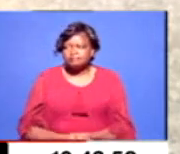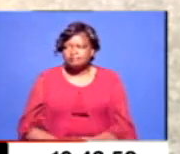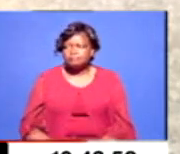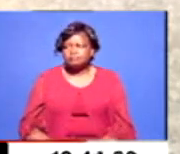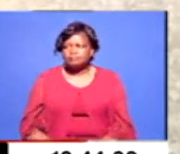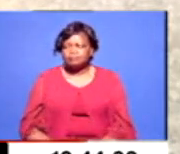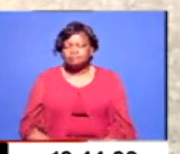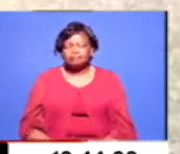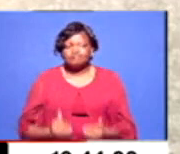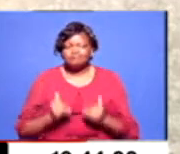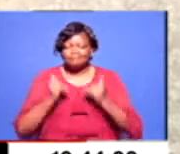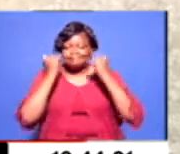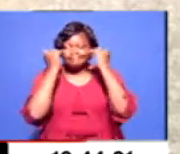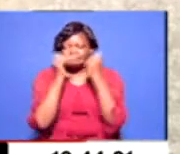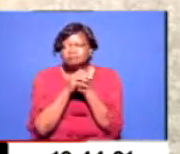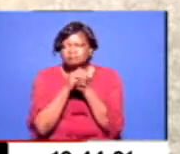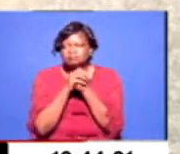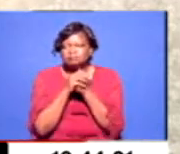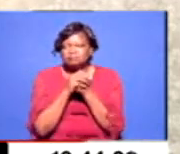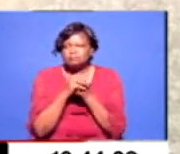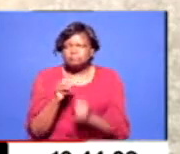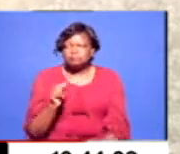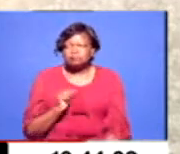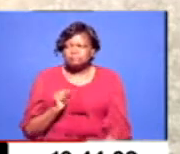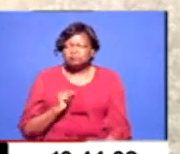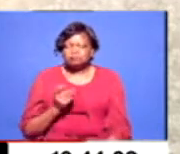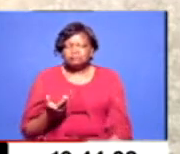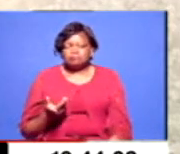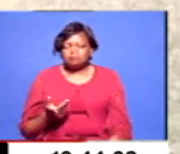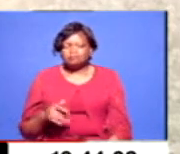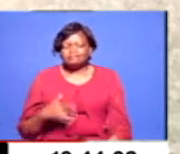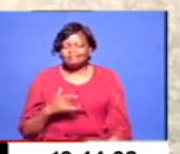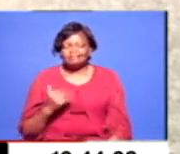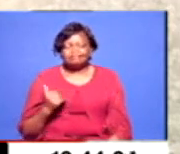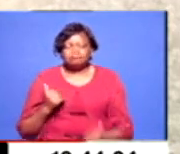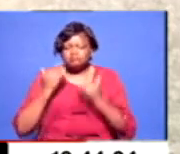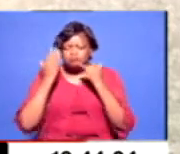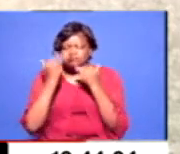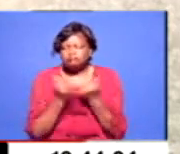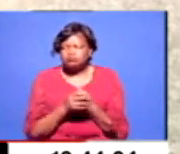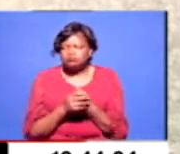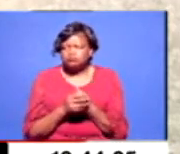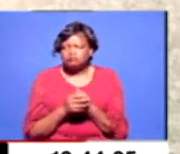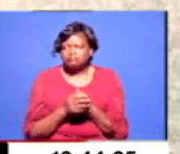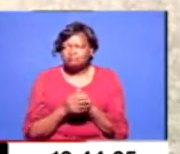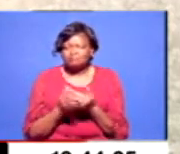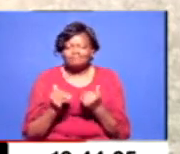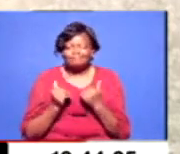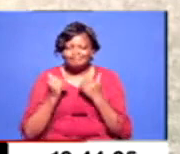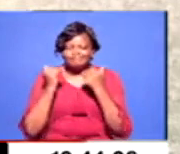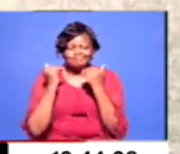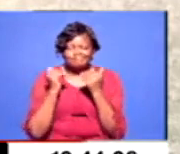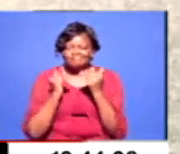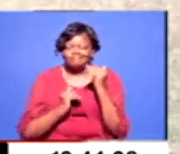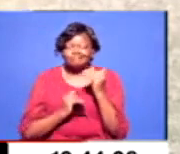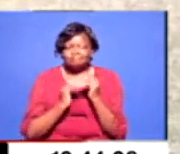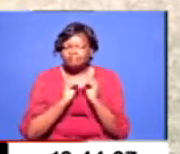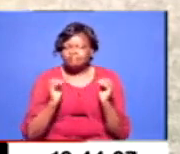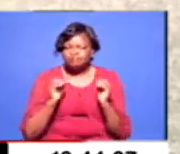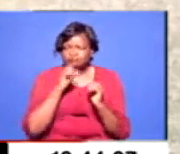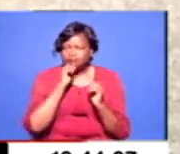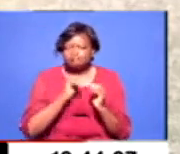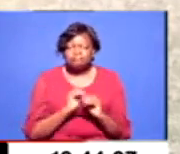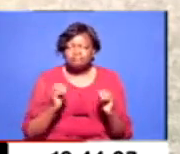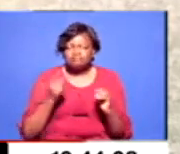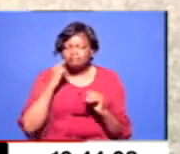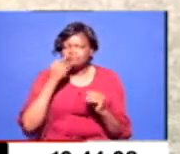stress, the girl will run into depression, because depression has no limit, it has no age. I think the